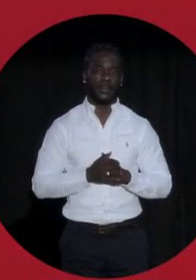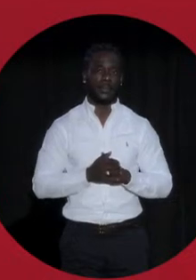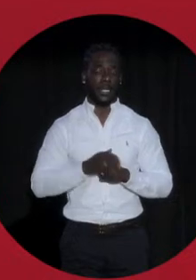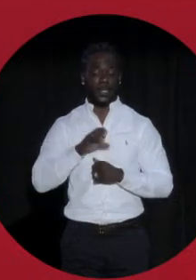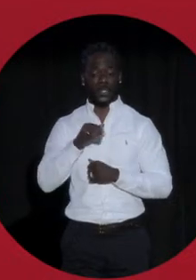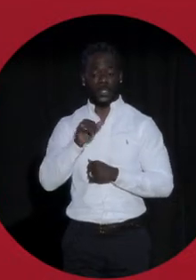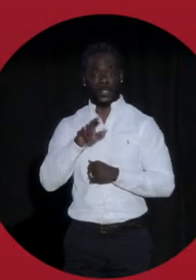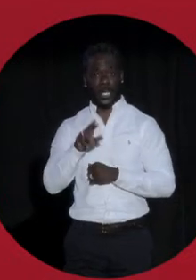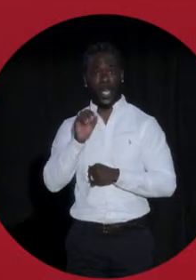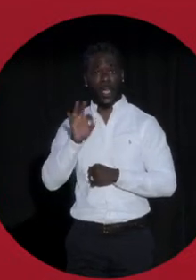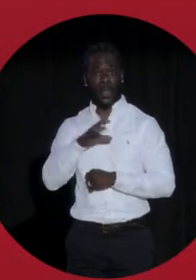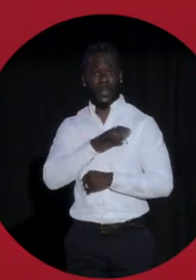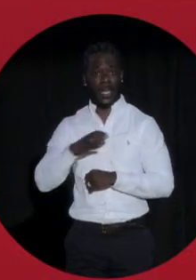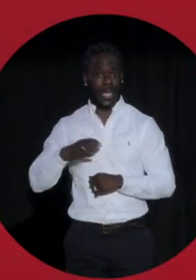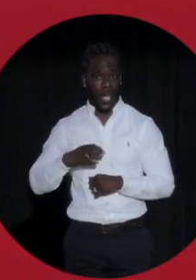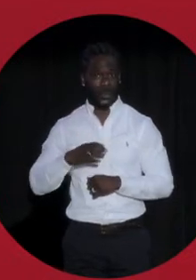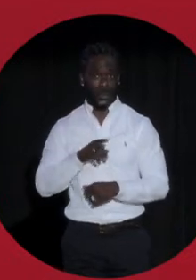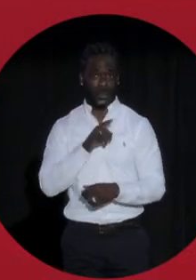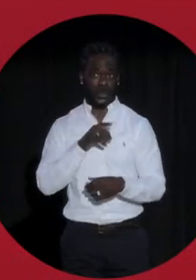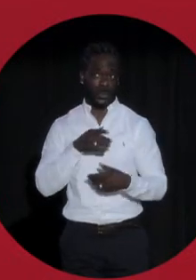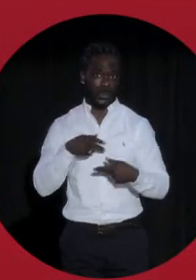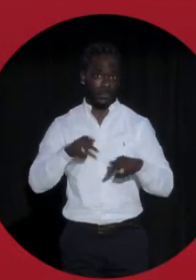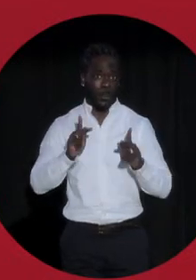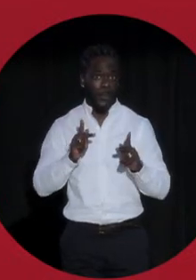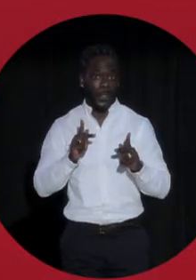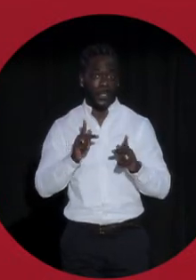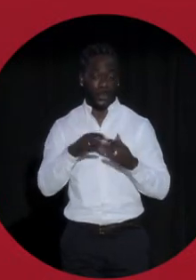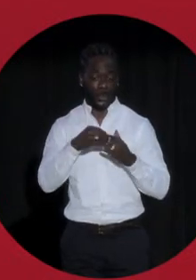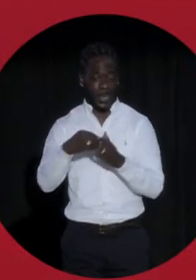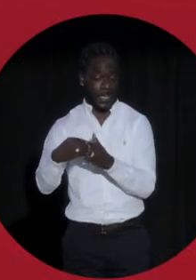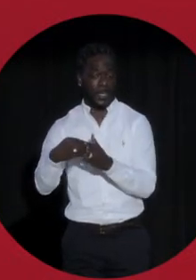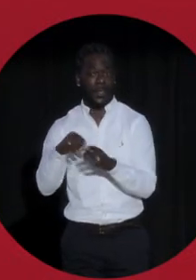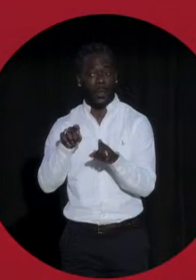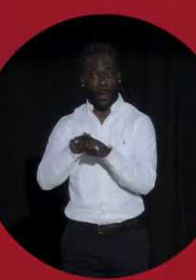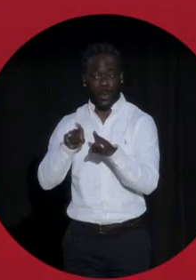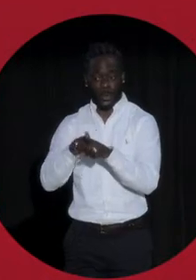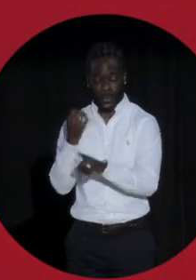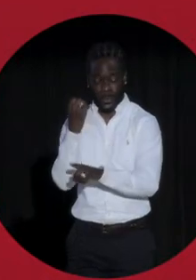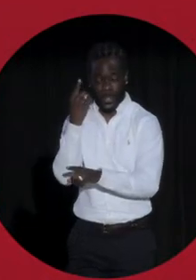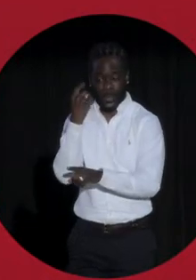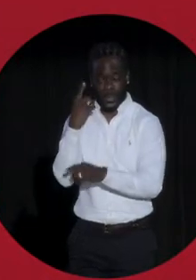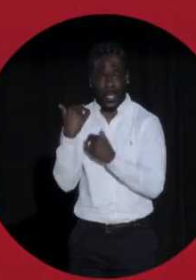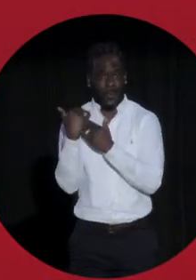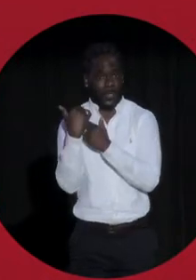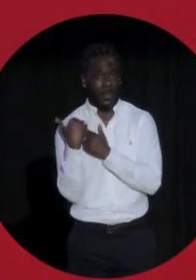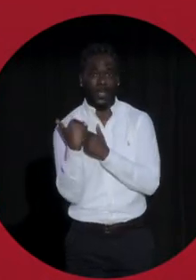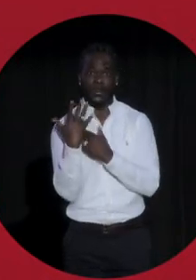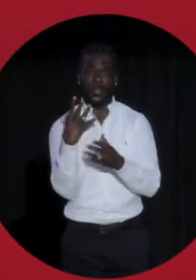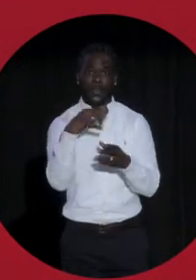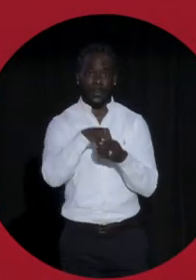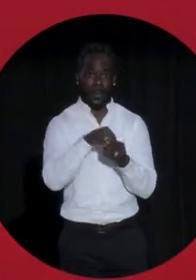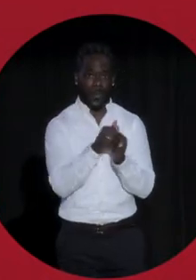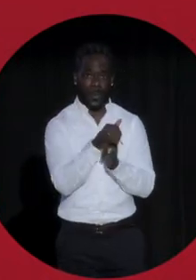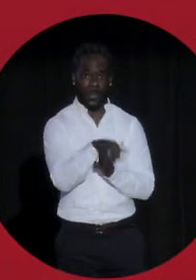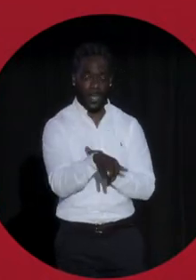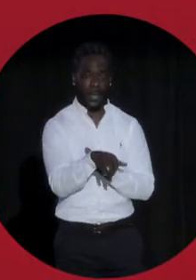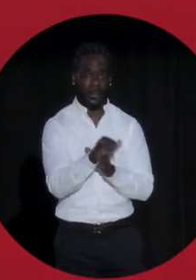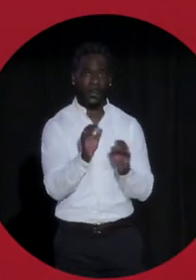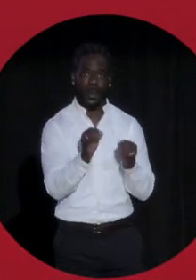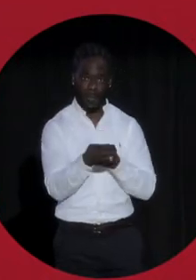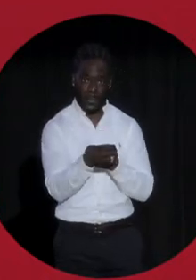of the council, while it is a privilege to lead, I also understand the responsibility that comes with the